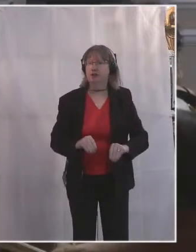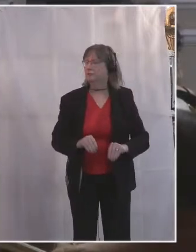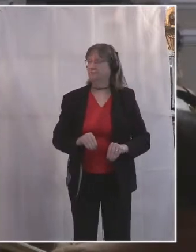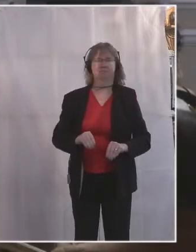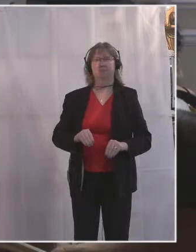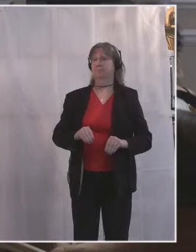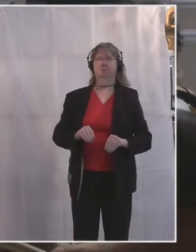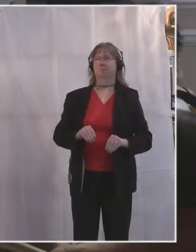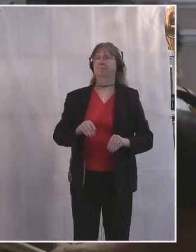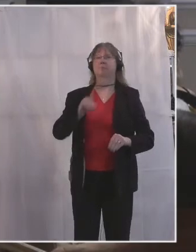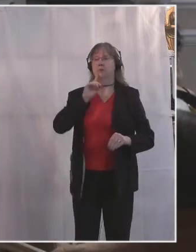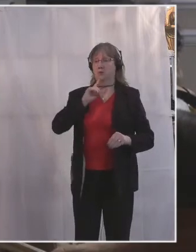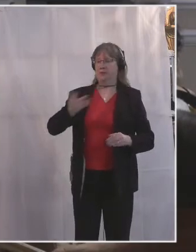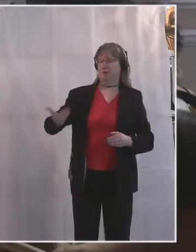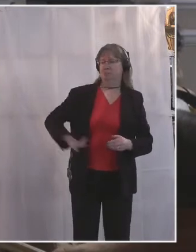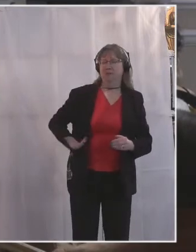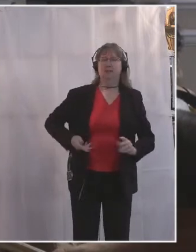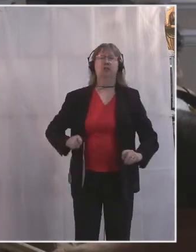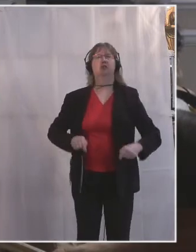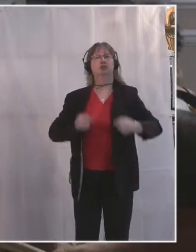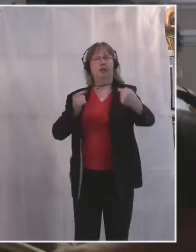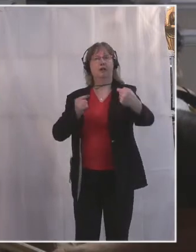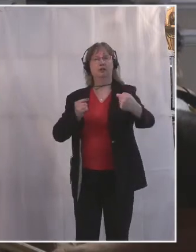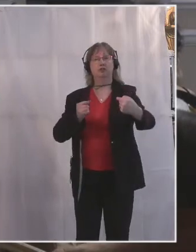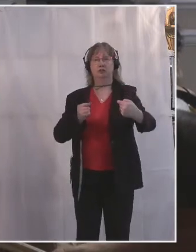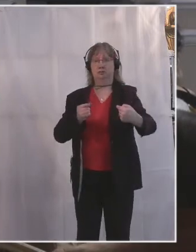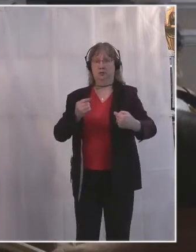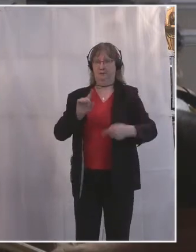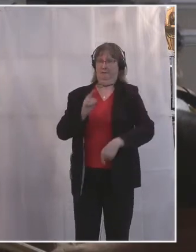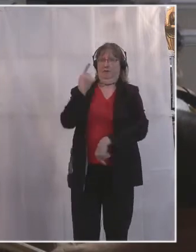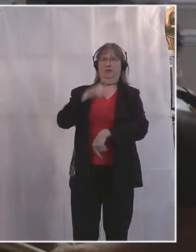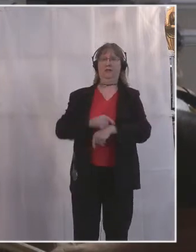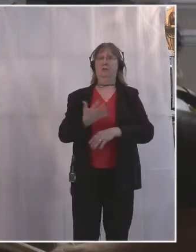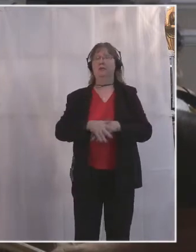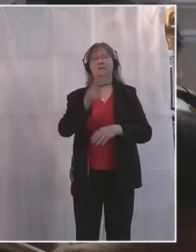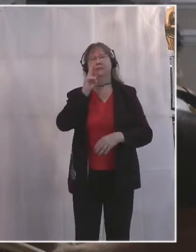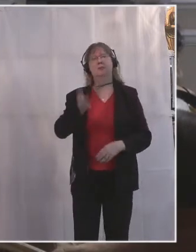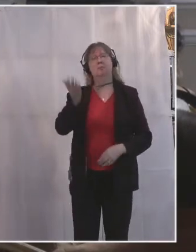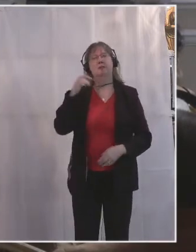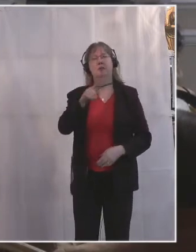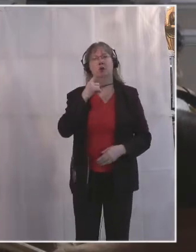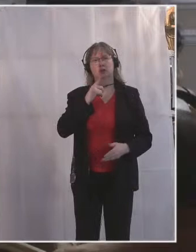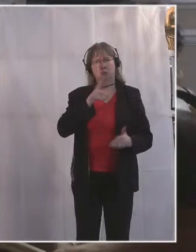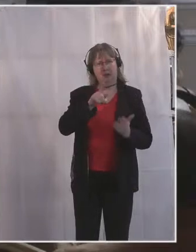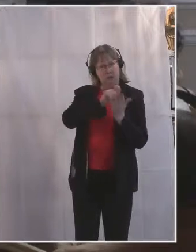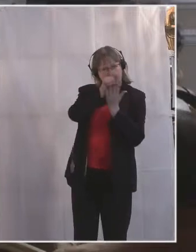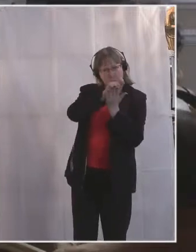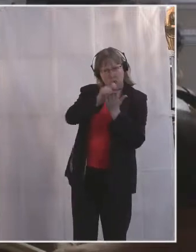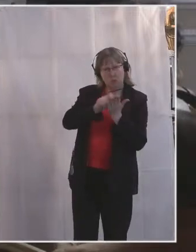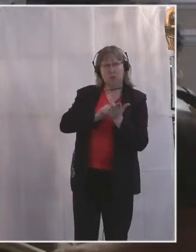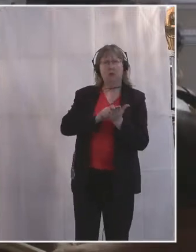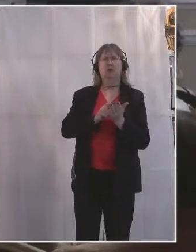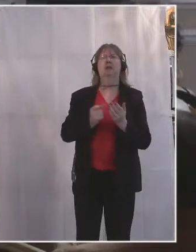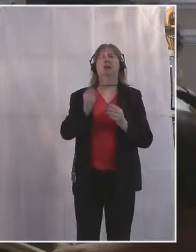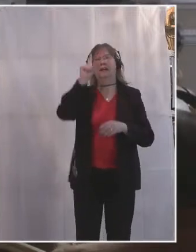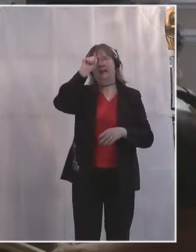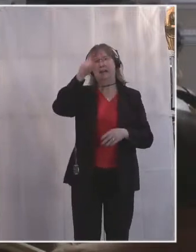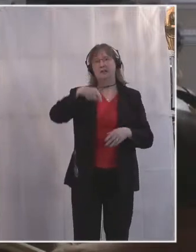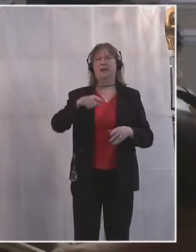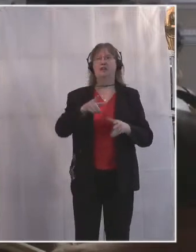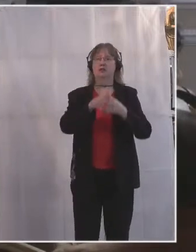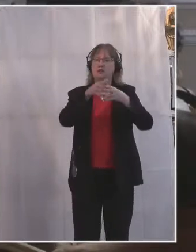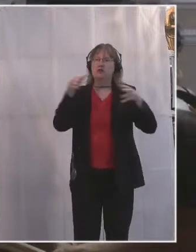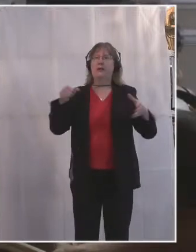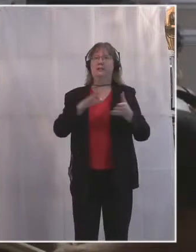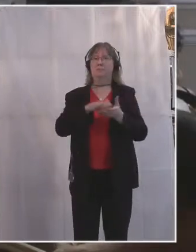the economy was going to be unlike anything we'd ever seen before. And we wrote an innovation vision. It's called Innovation Greater Manchester.